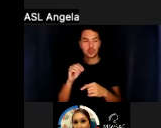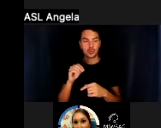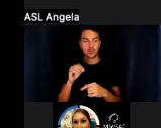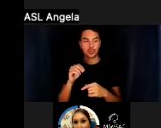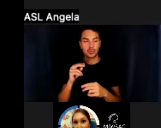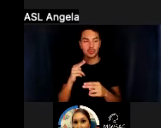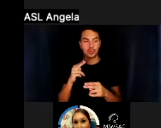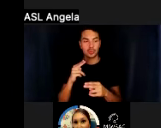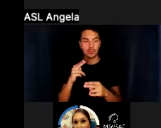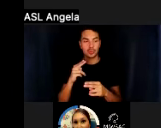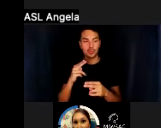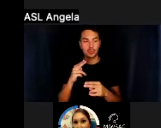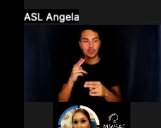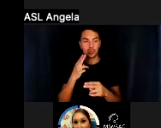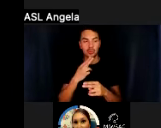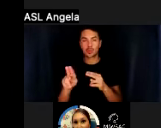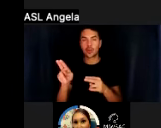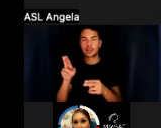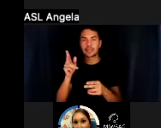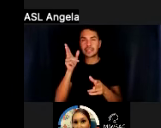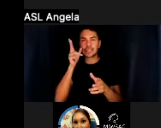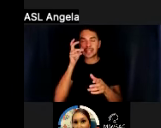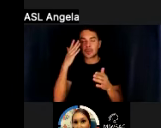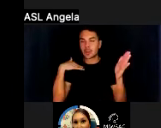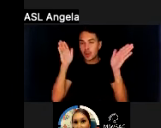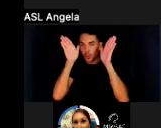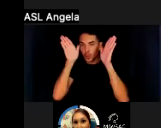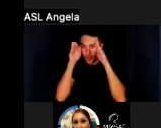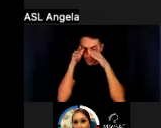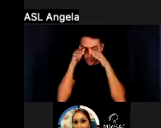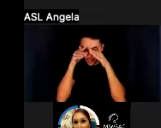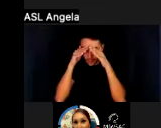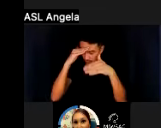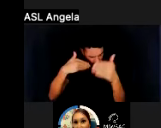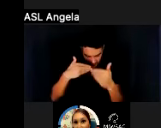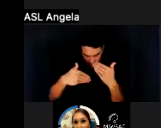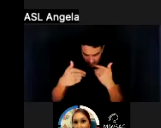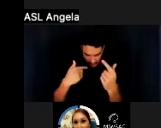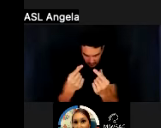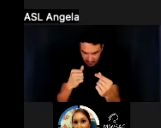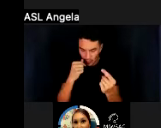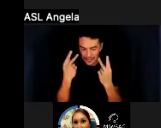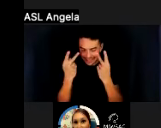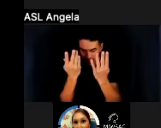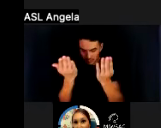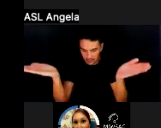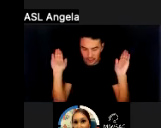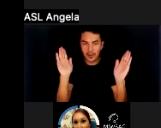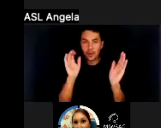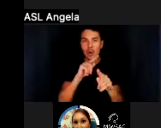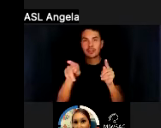we're just used to doing things like we do, that we don't see other ways or opportunities. And so again, it may just be as simple